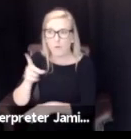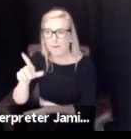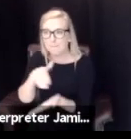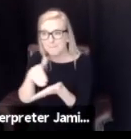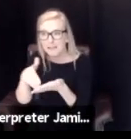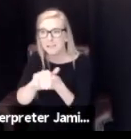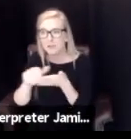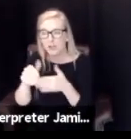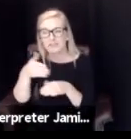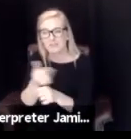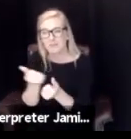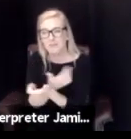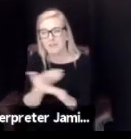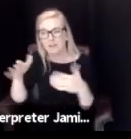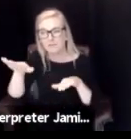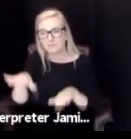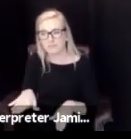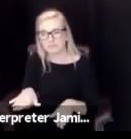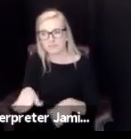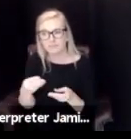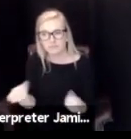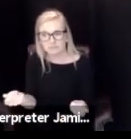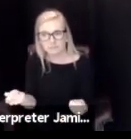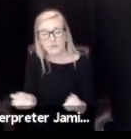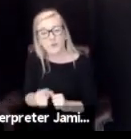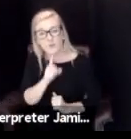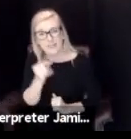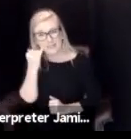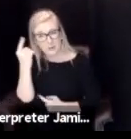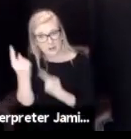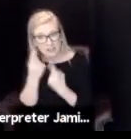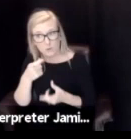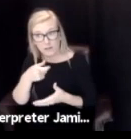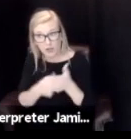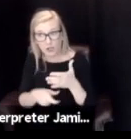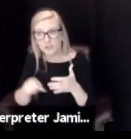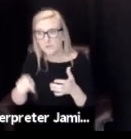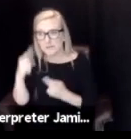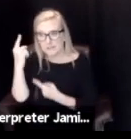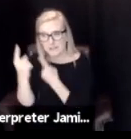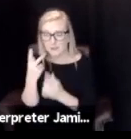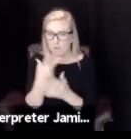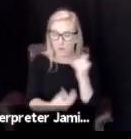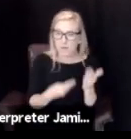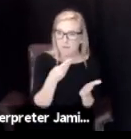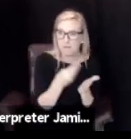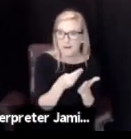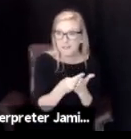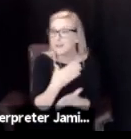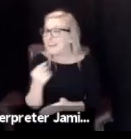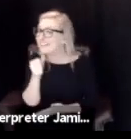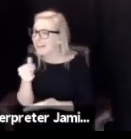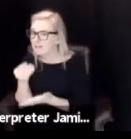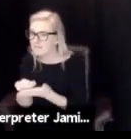done. So really, when you are considering the costs, you have to look at both the monetary and the